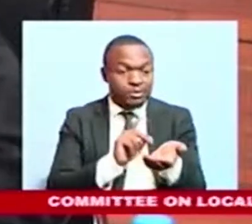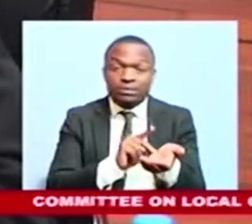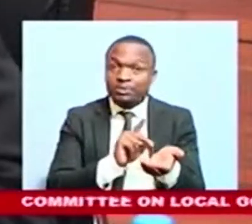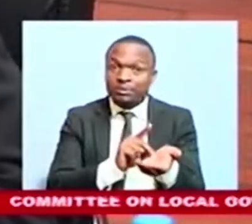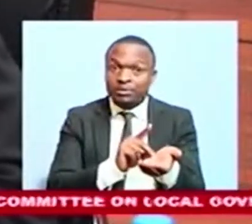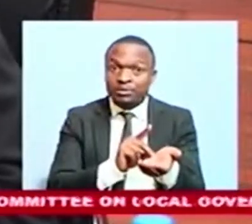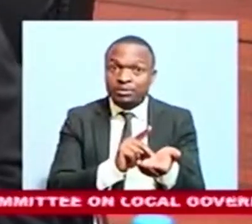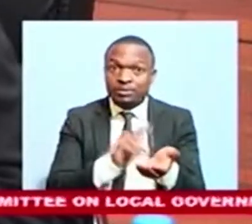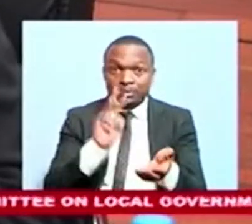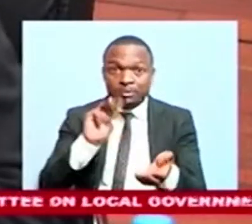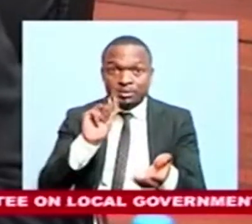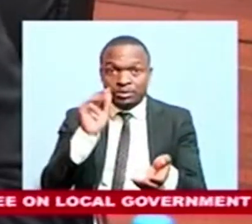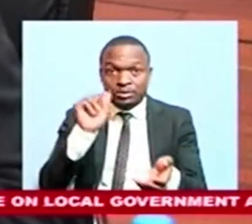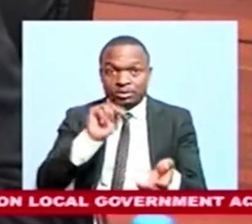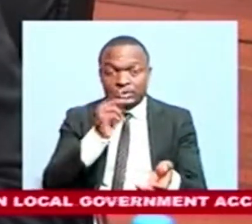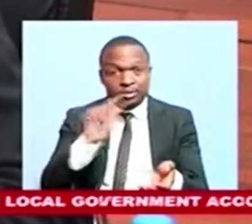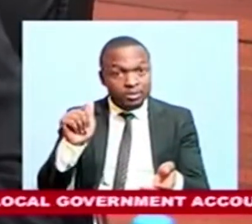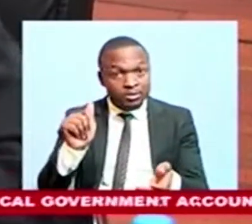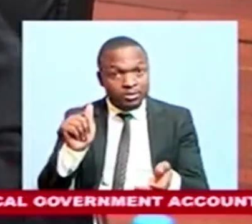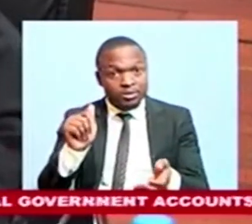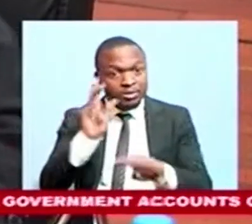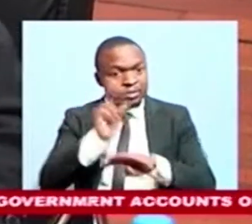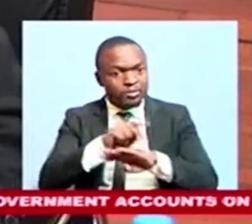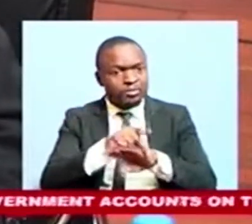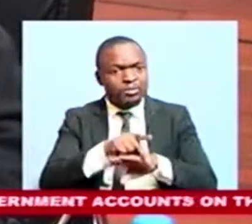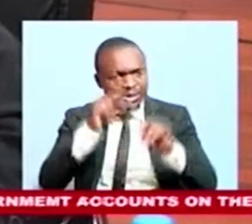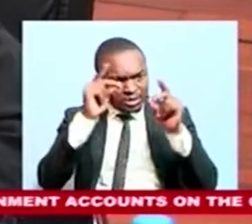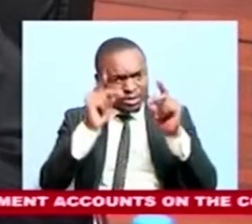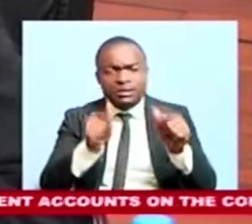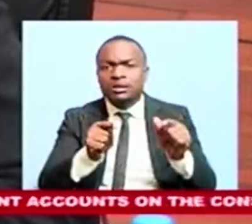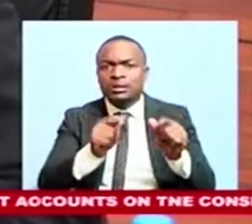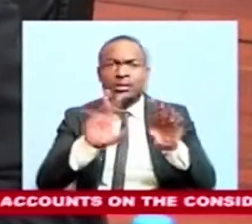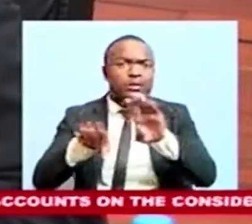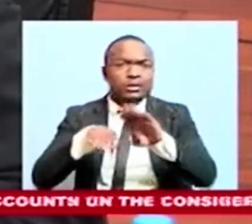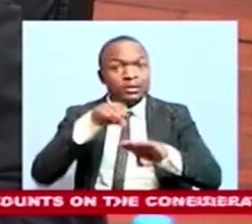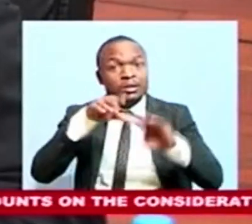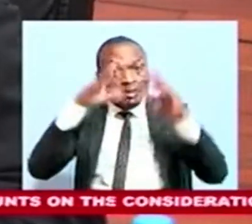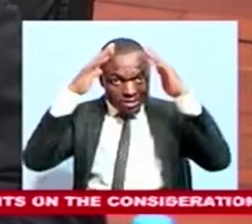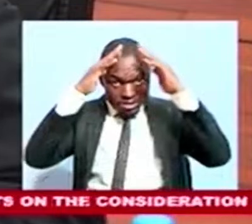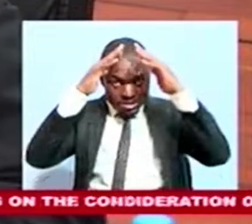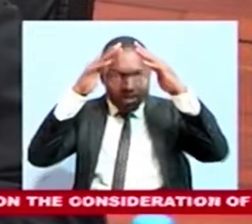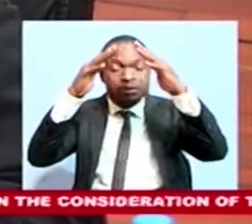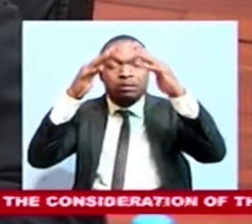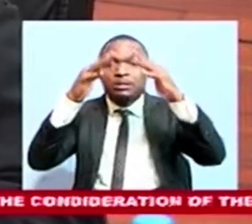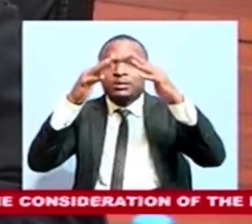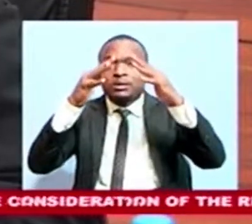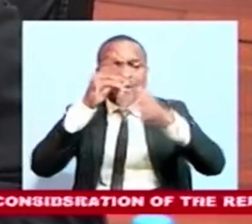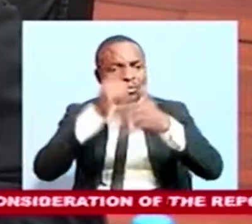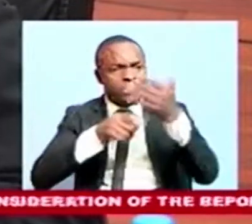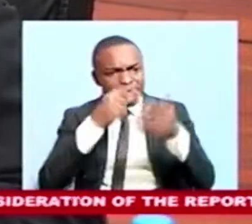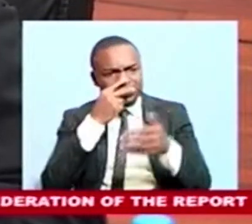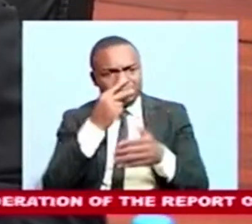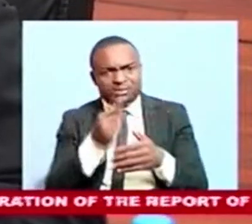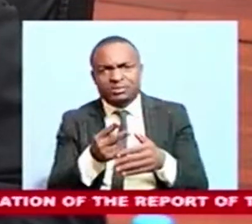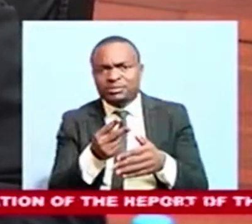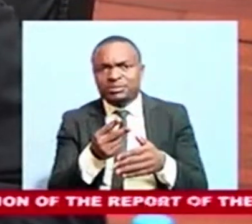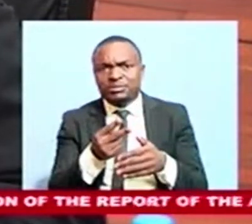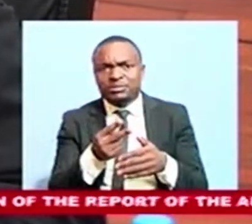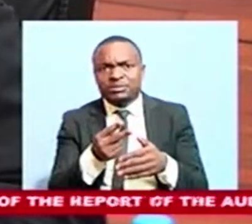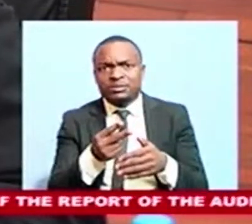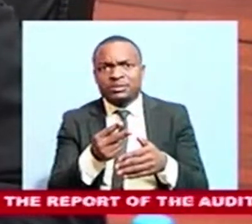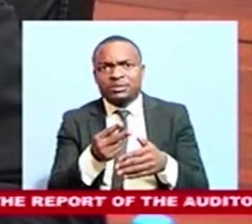roofing. There is no justification. Chair, what I see is just collusion with some officers with the